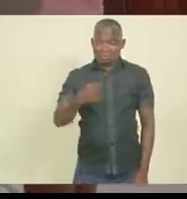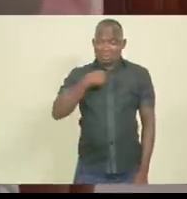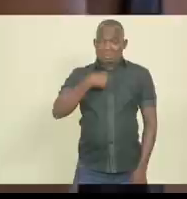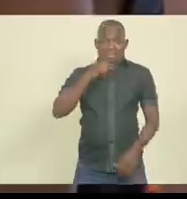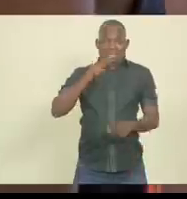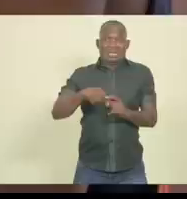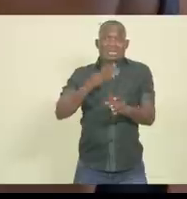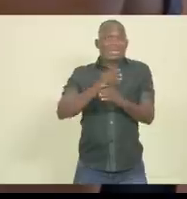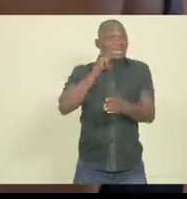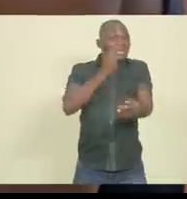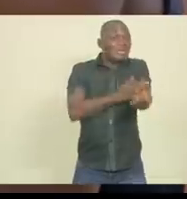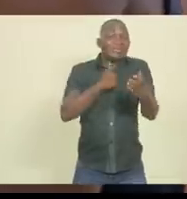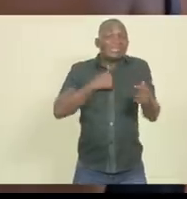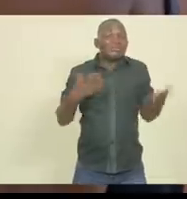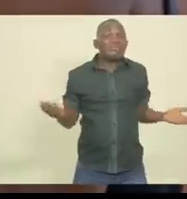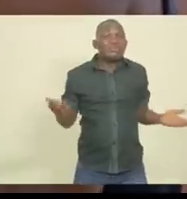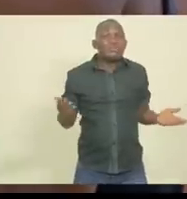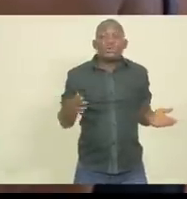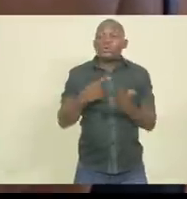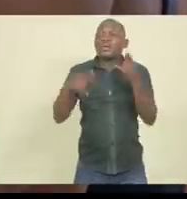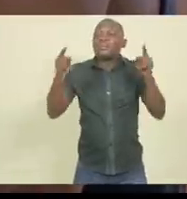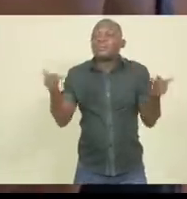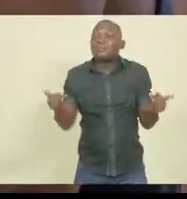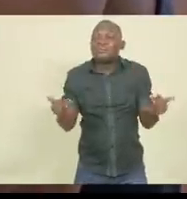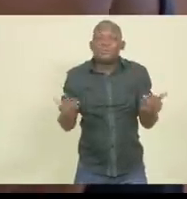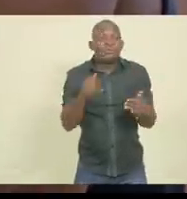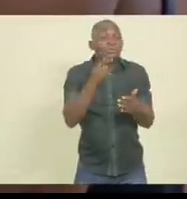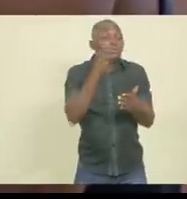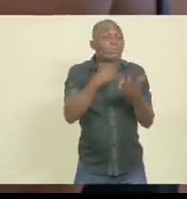either. So what's going to happen to her then?